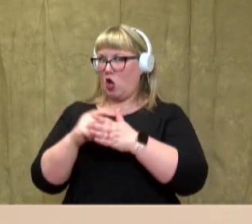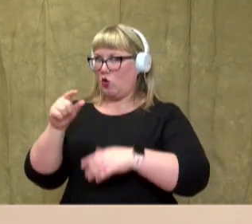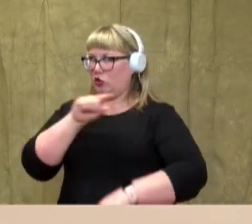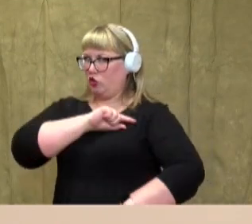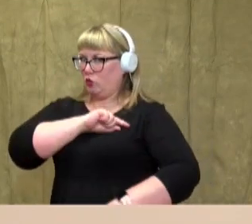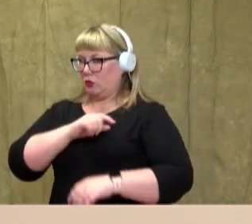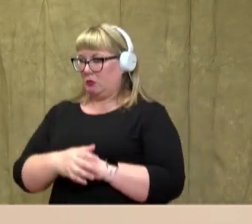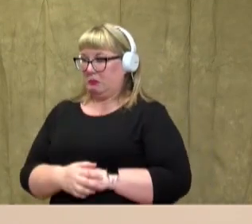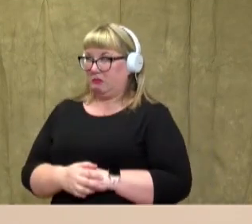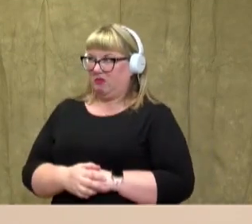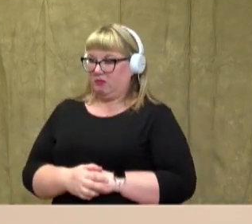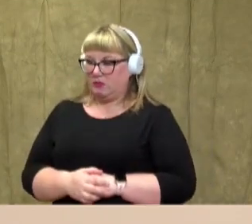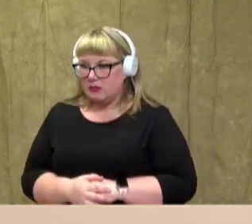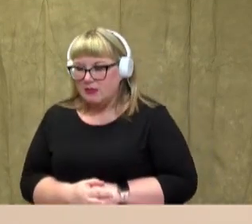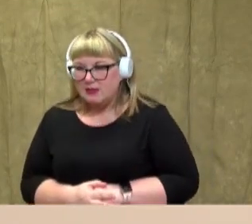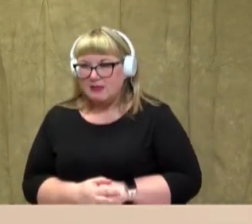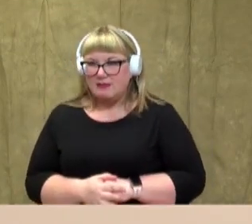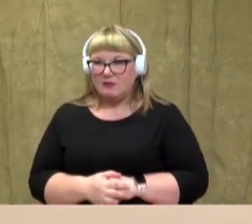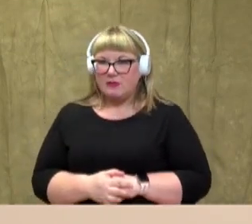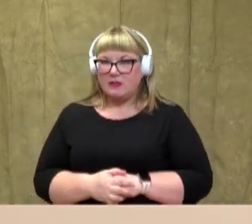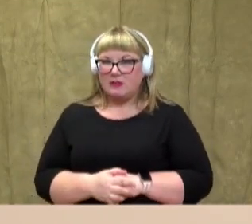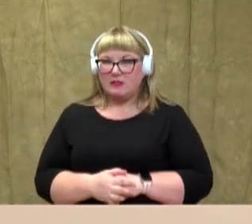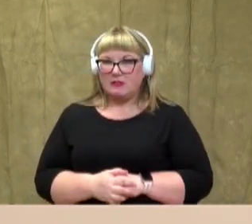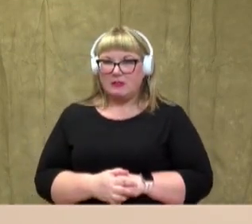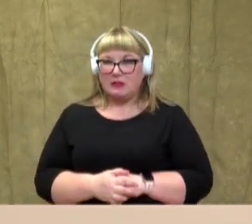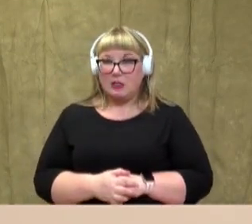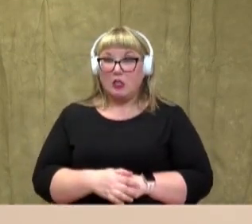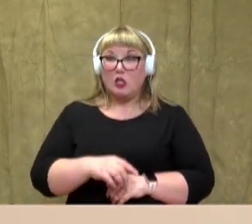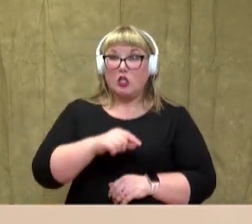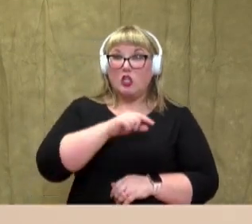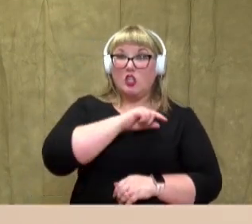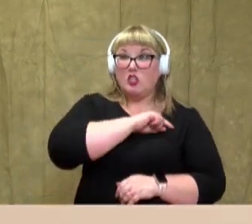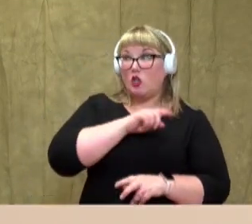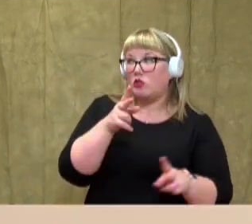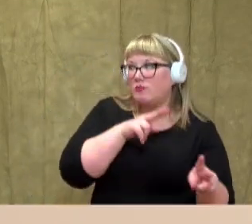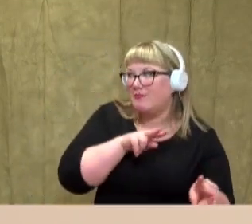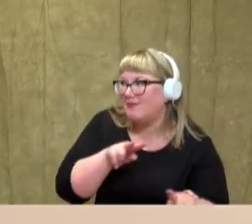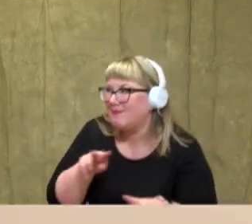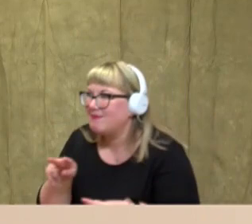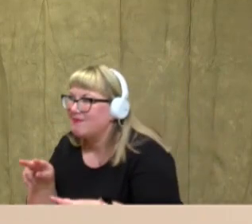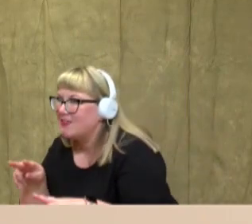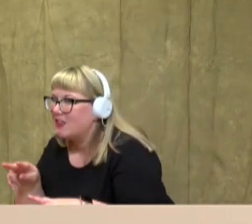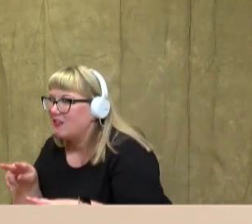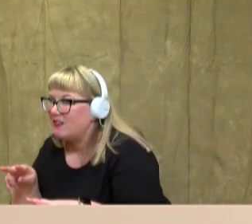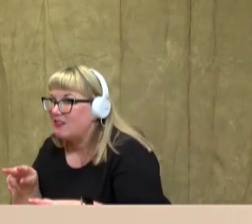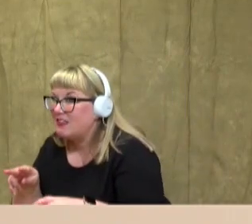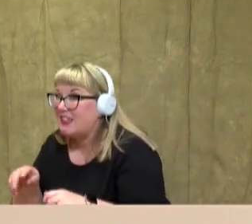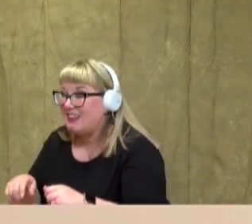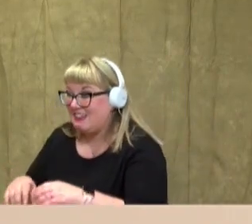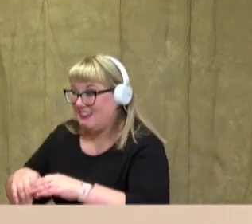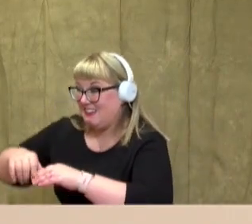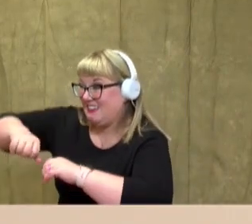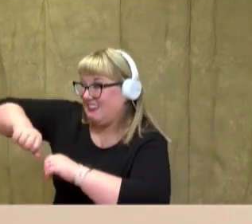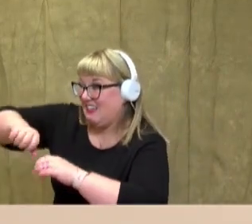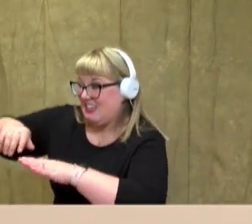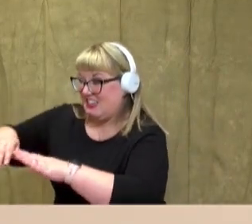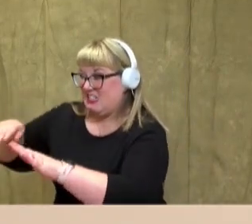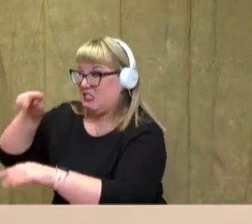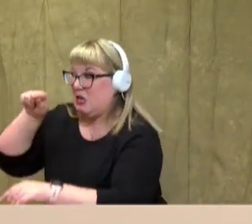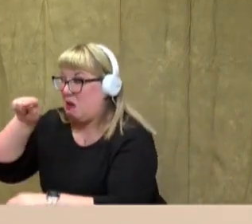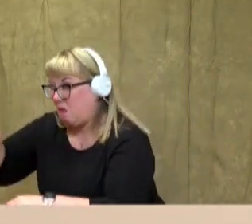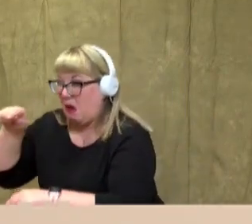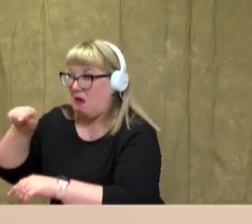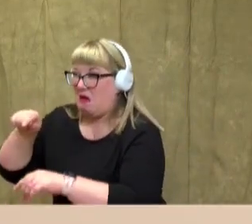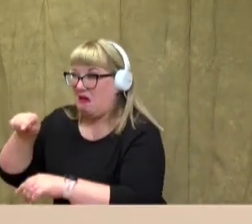George. As soon as George started peeking through to see the chocolates, he stepped on the lever. So the chocolates started